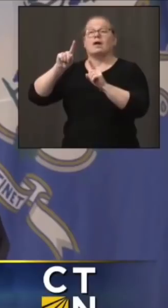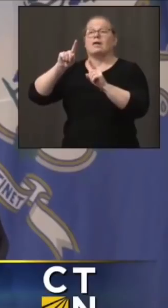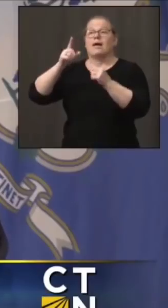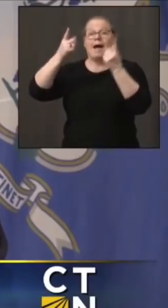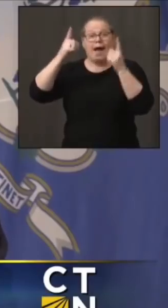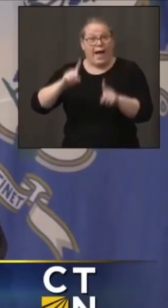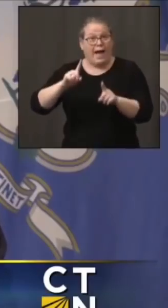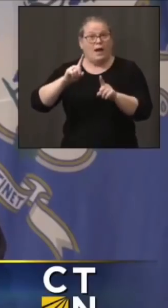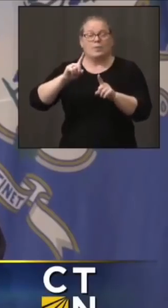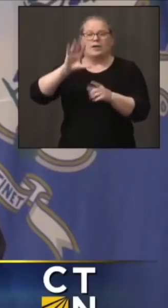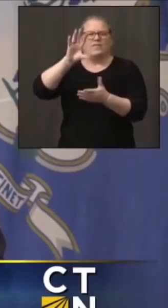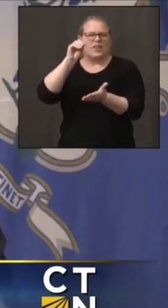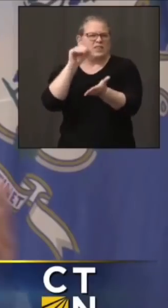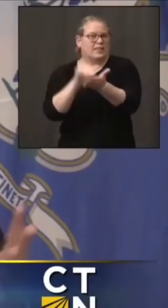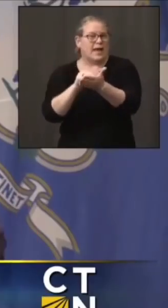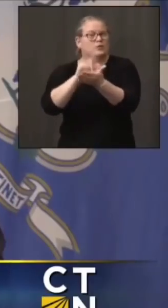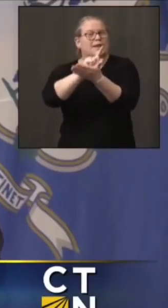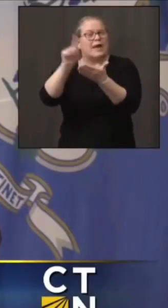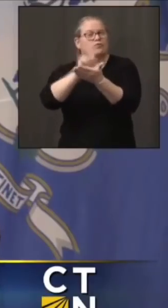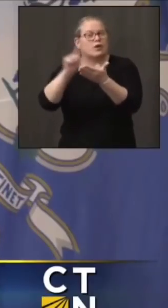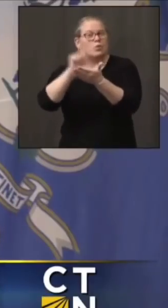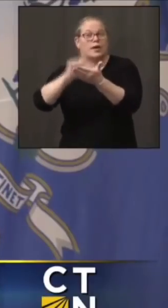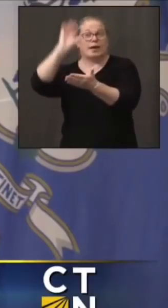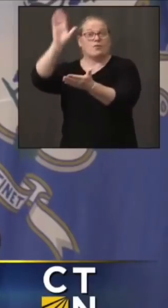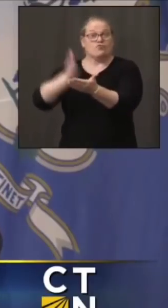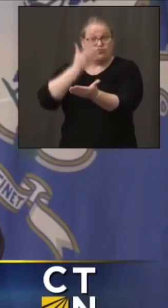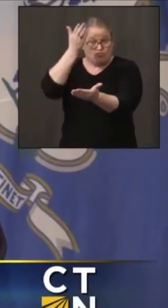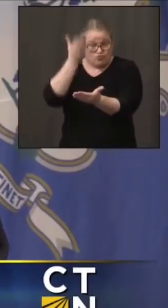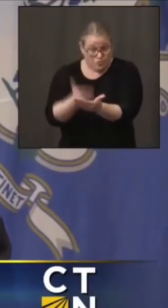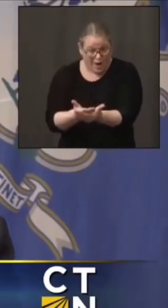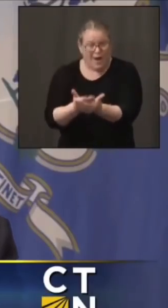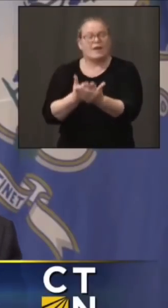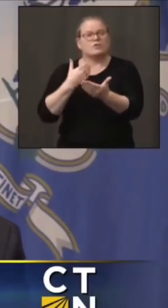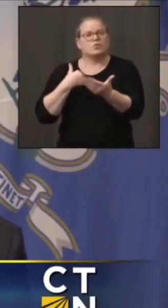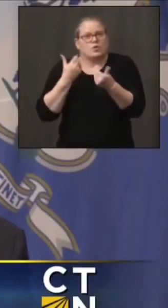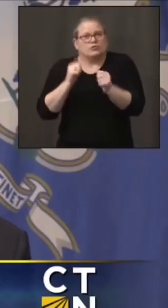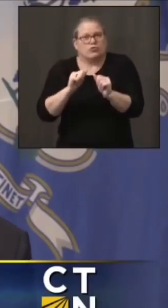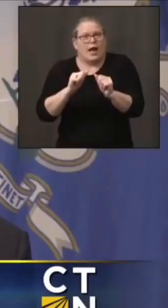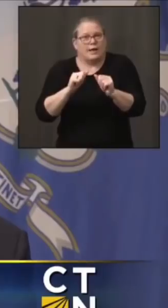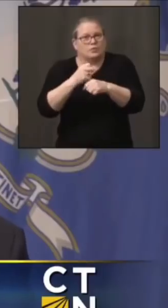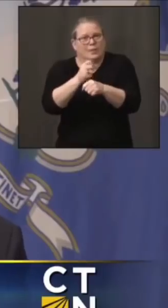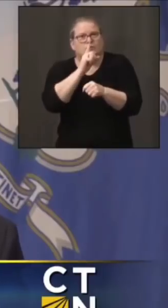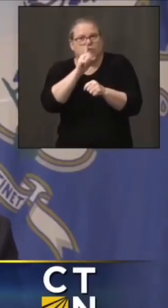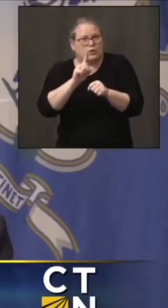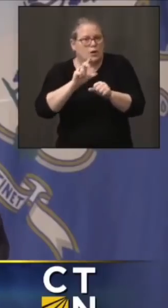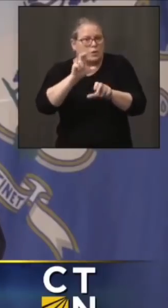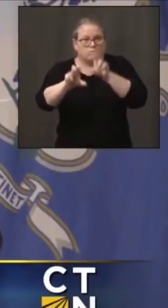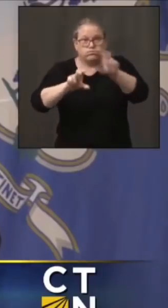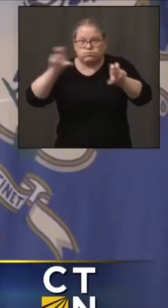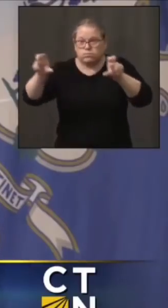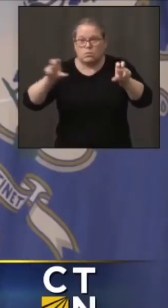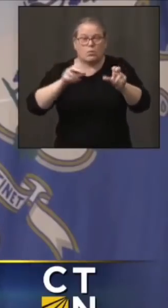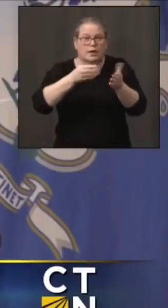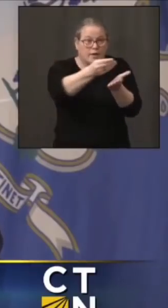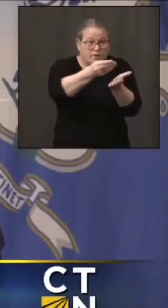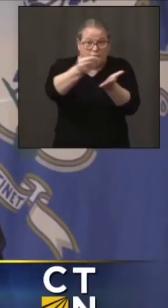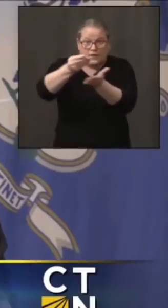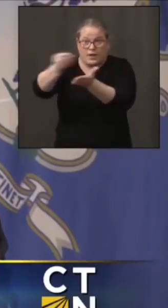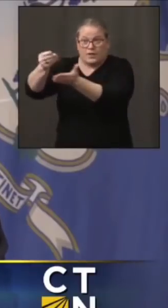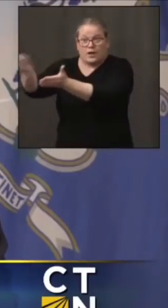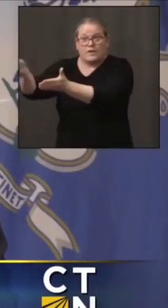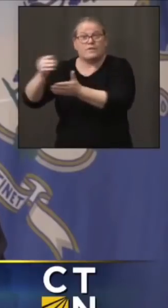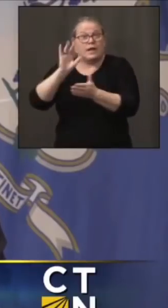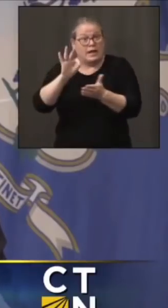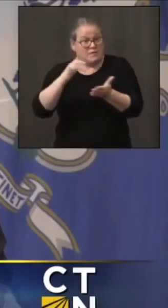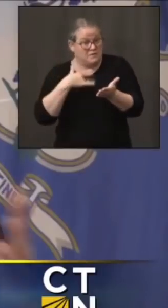those 50,000 doses every week, and make sure every single one of them goes. If it's a 5-dose vial, but we think we can get 6 or 7